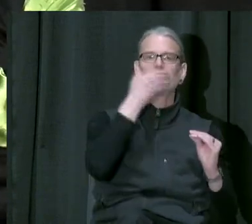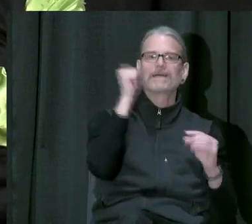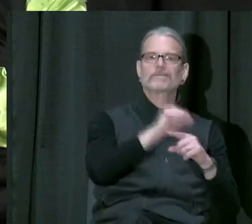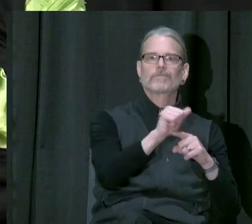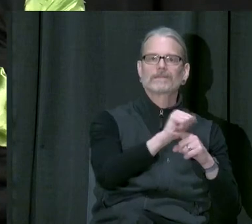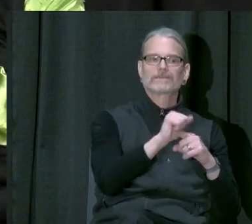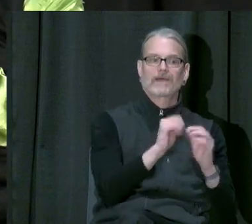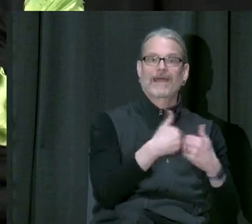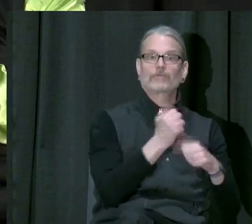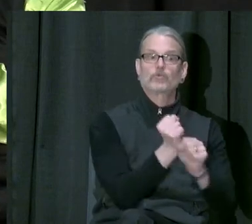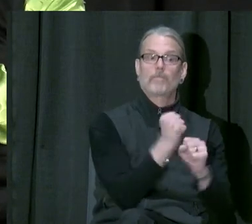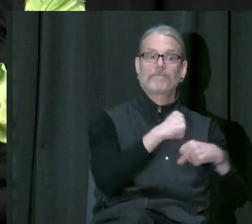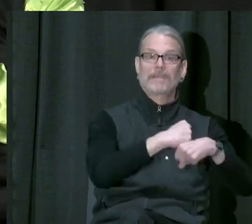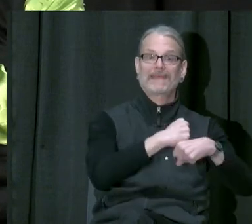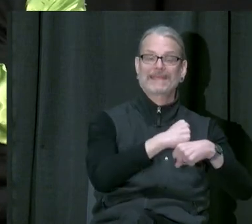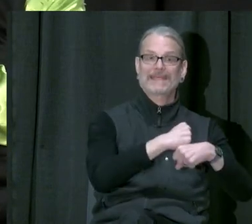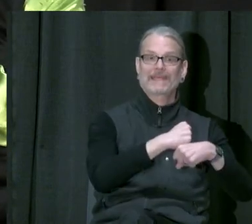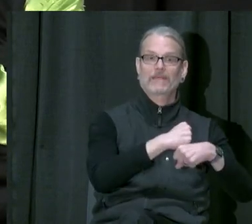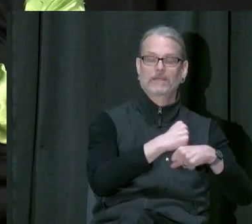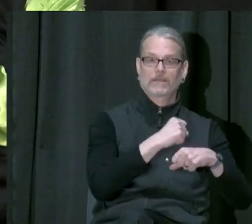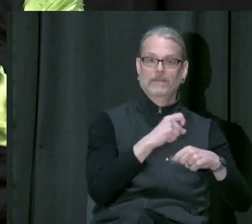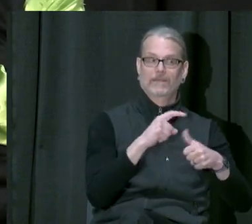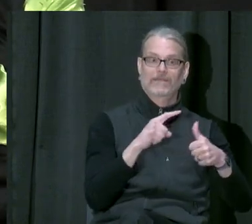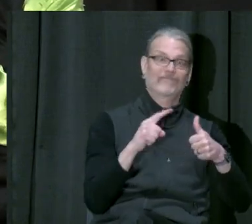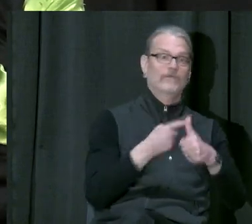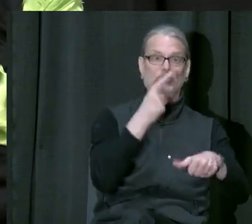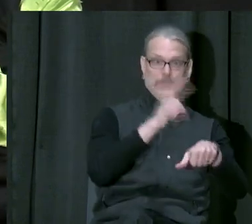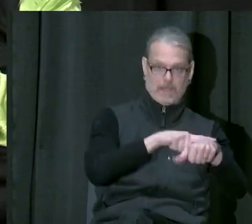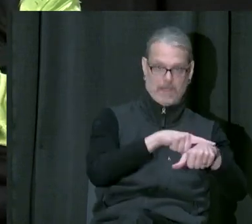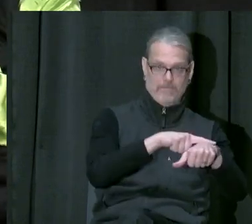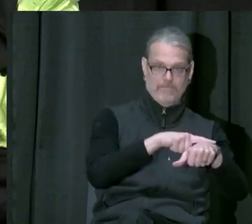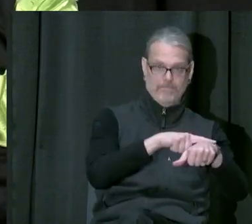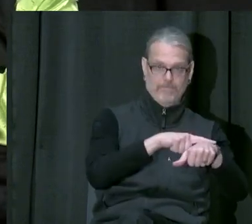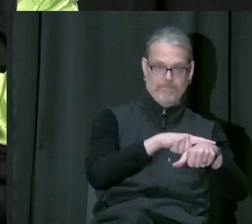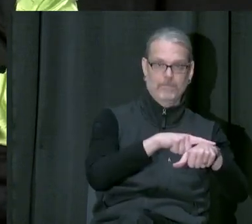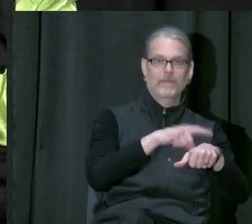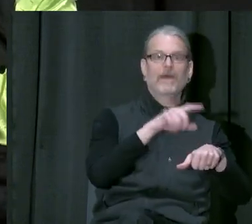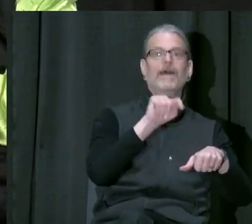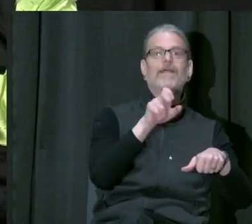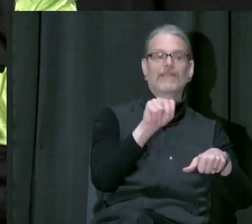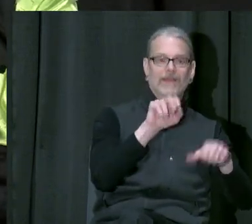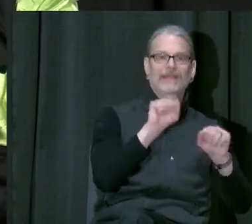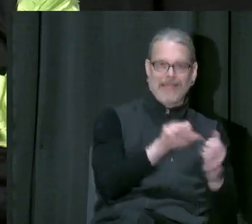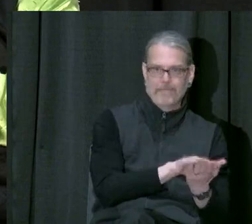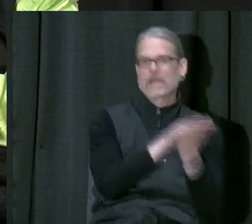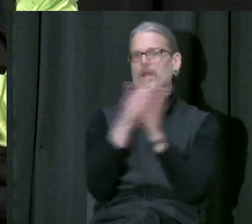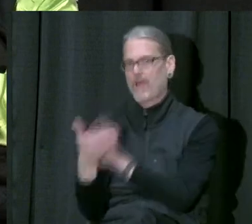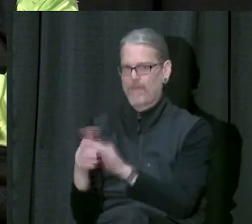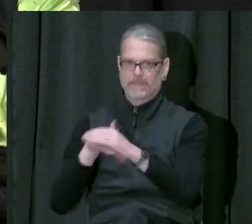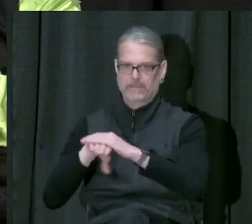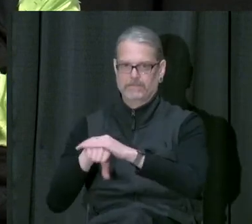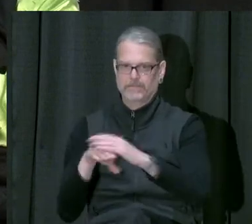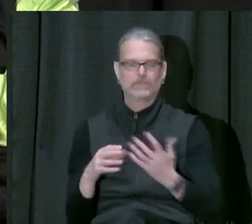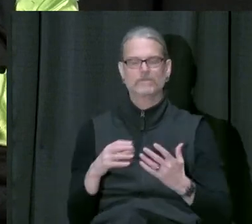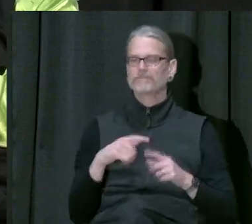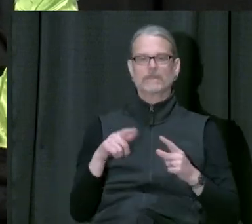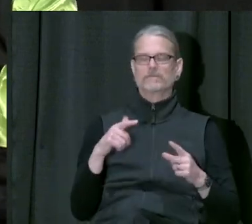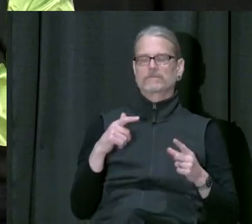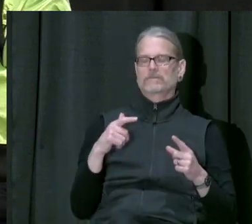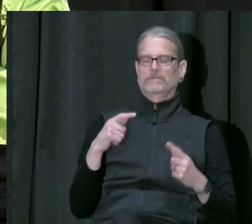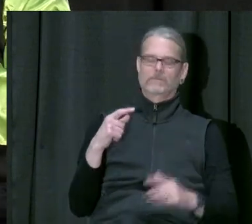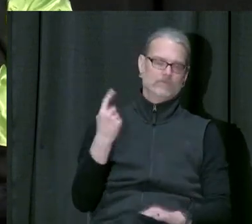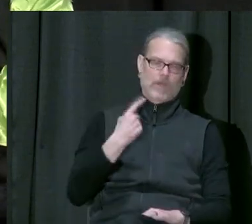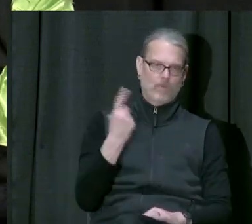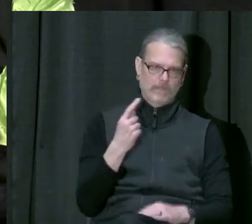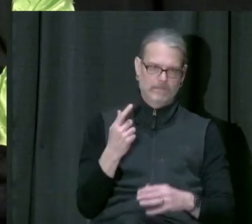to create that content with the best chance for it to become an accessible PDF. But there's almost always extra work